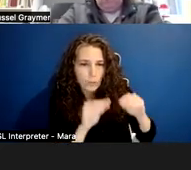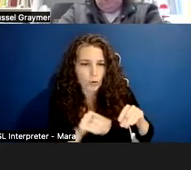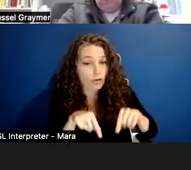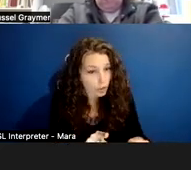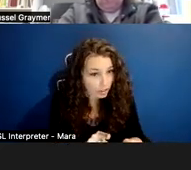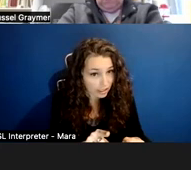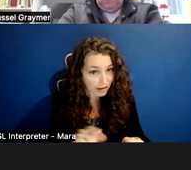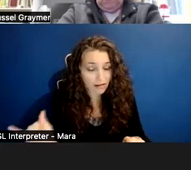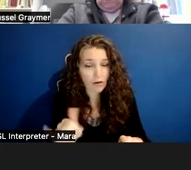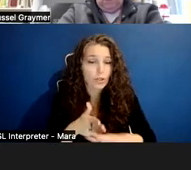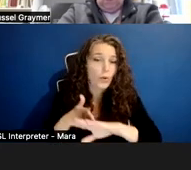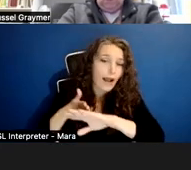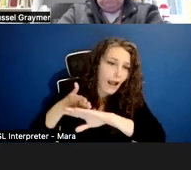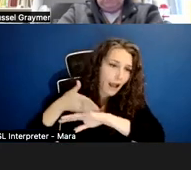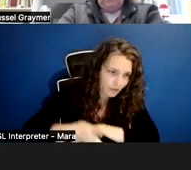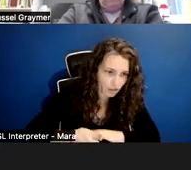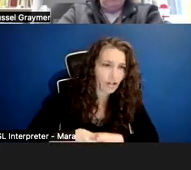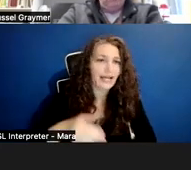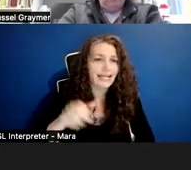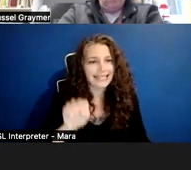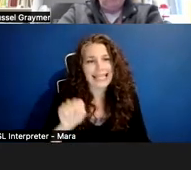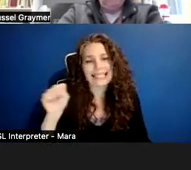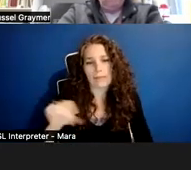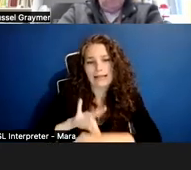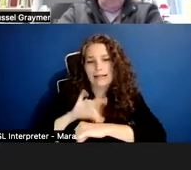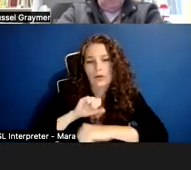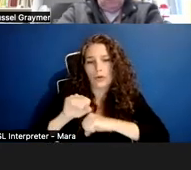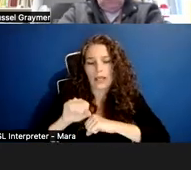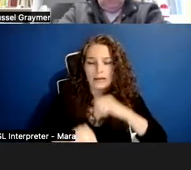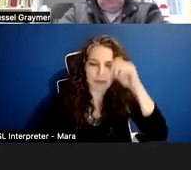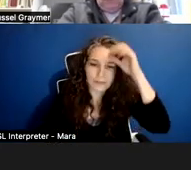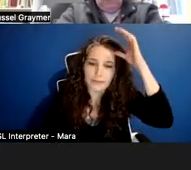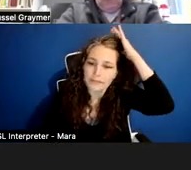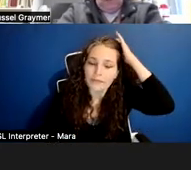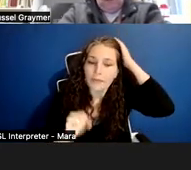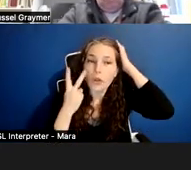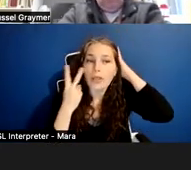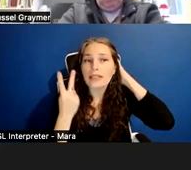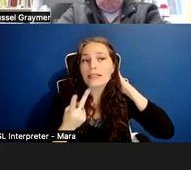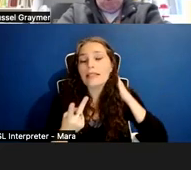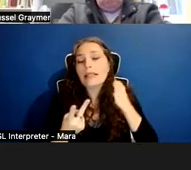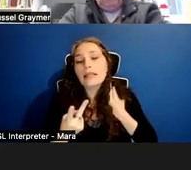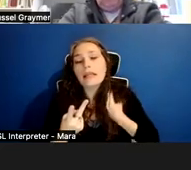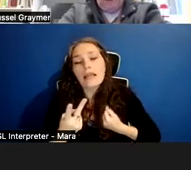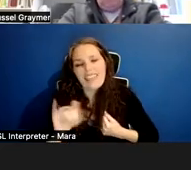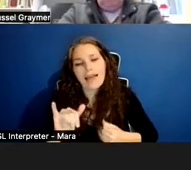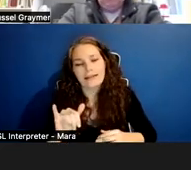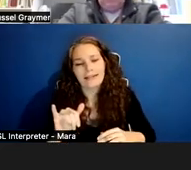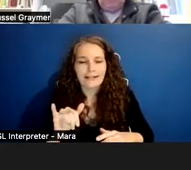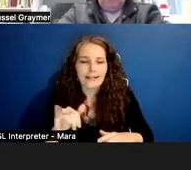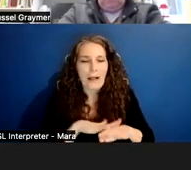after the San Simeon earthquake. You can see the beach ball.